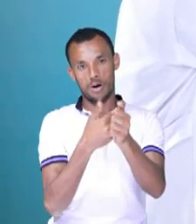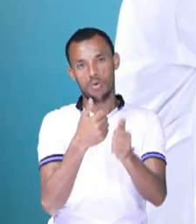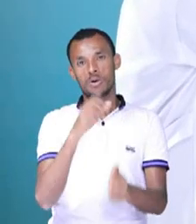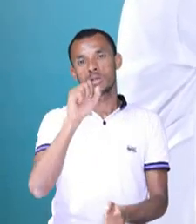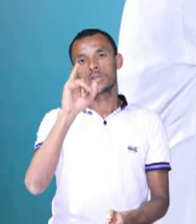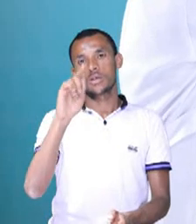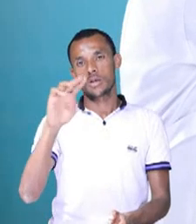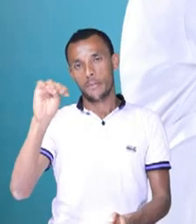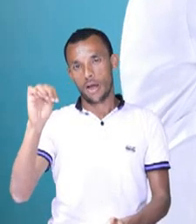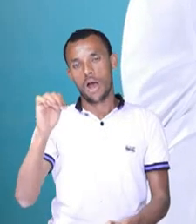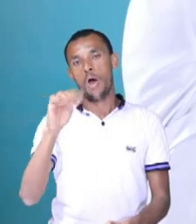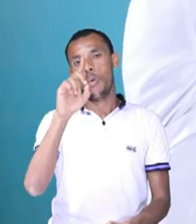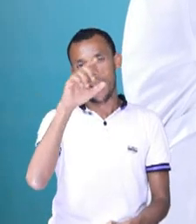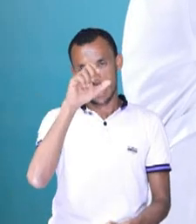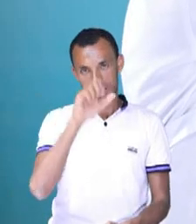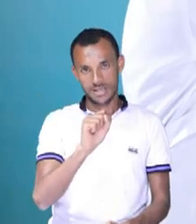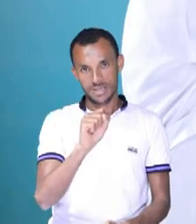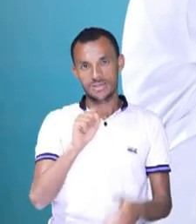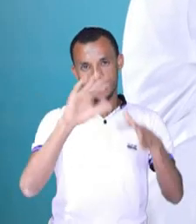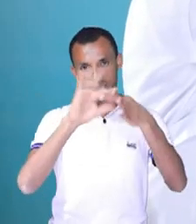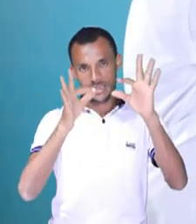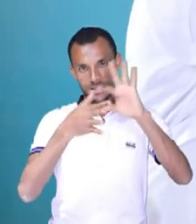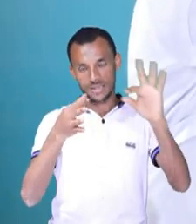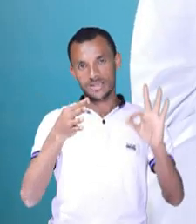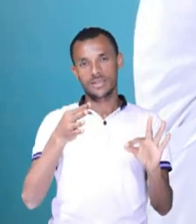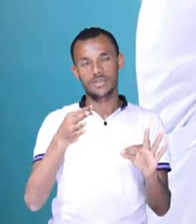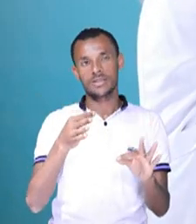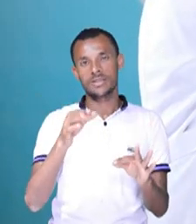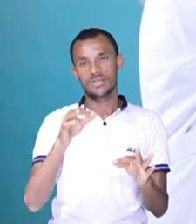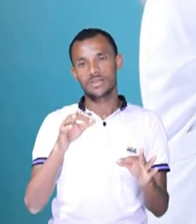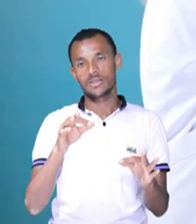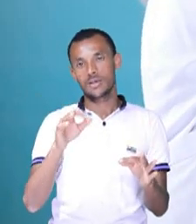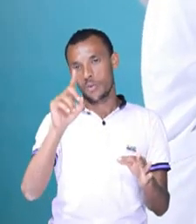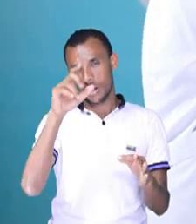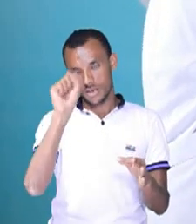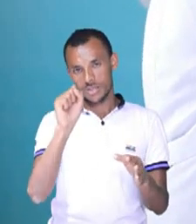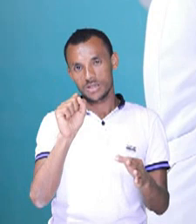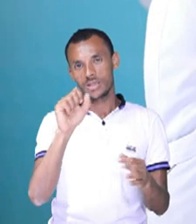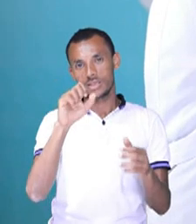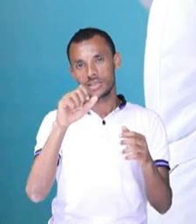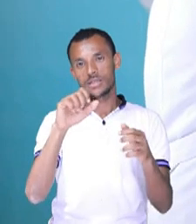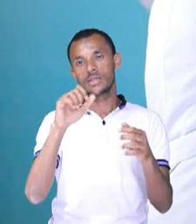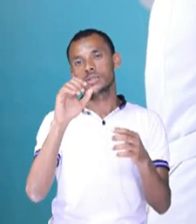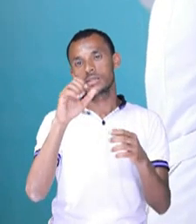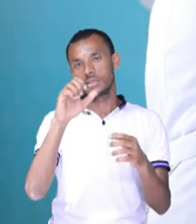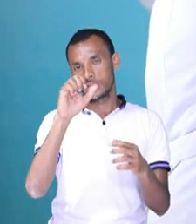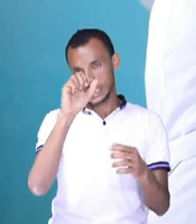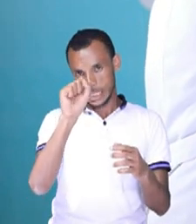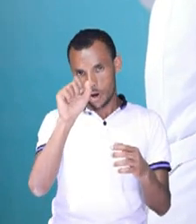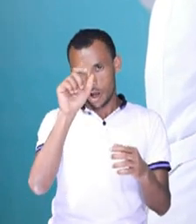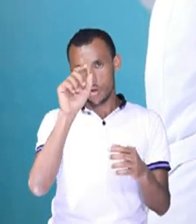Sigma 1s, sigma star 1s. Sigma 2s, sigma